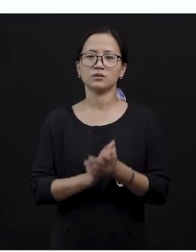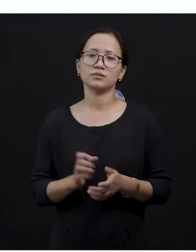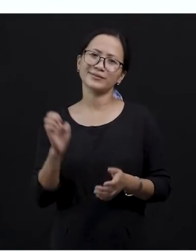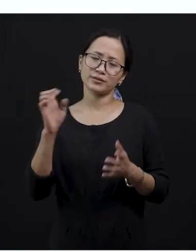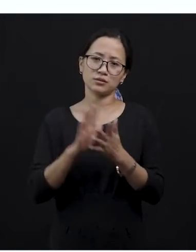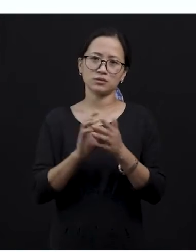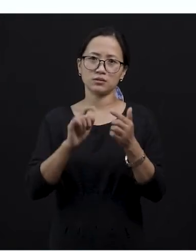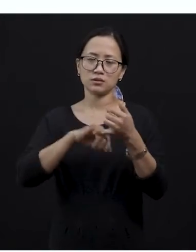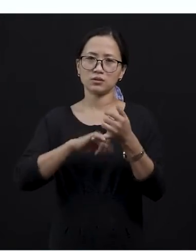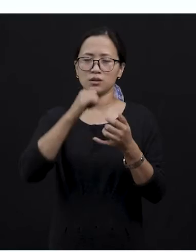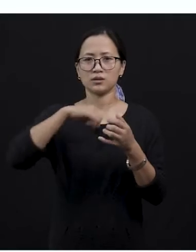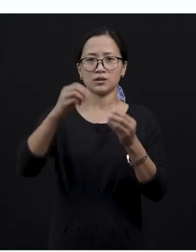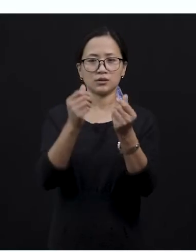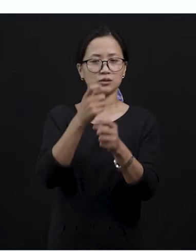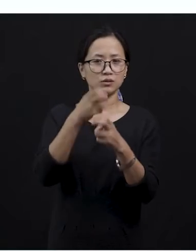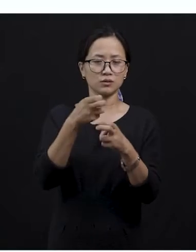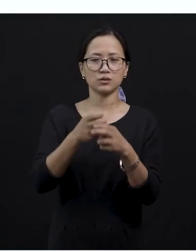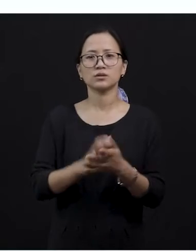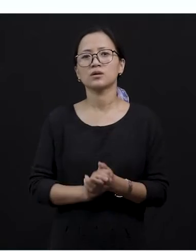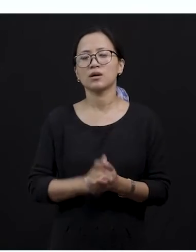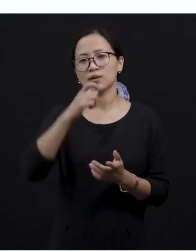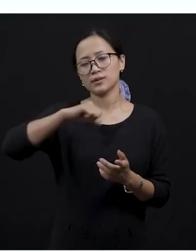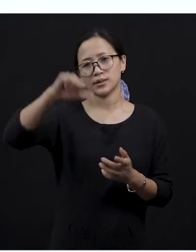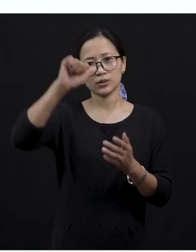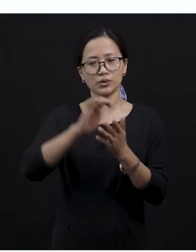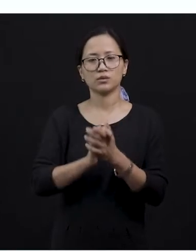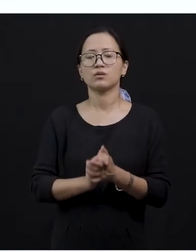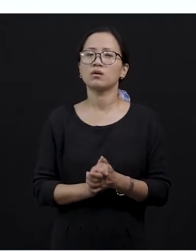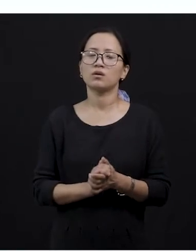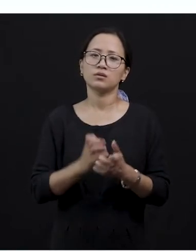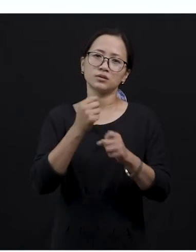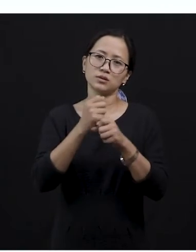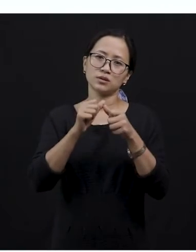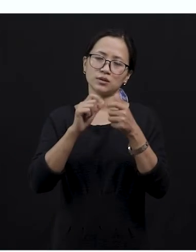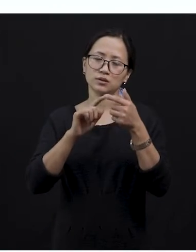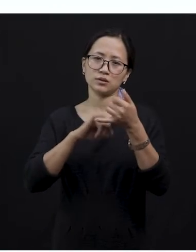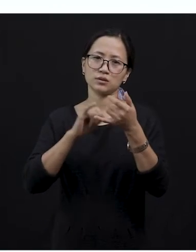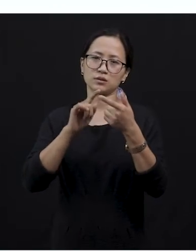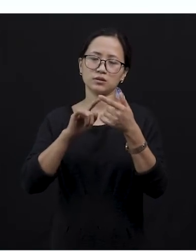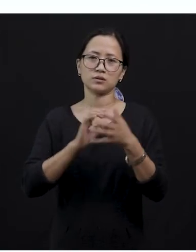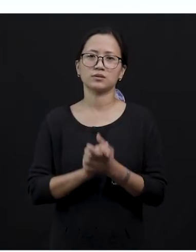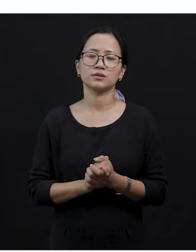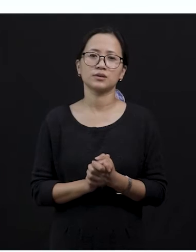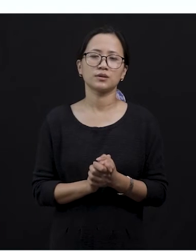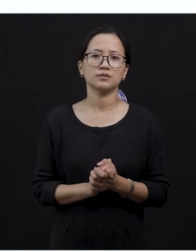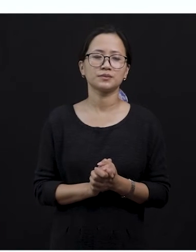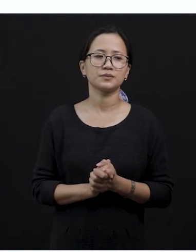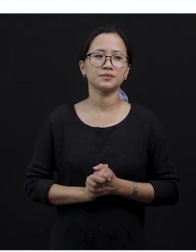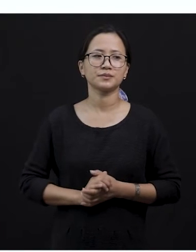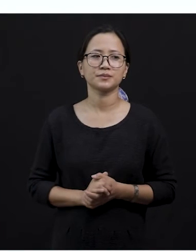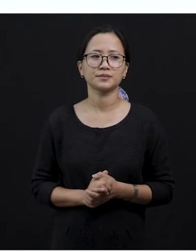solid, either liquid, or either gas. Okay, so anything that has weight and occupies space is called a